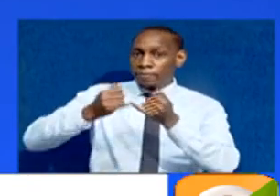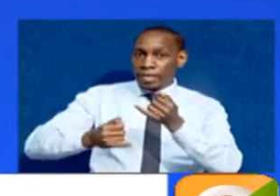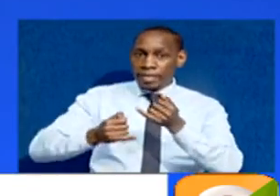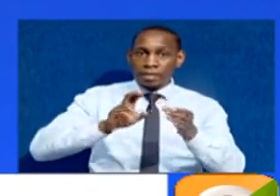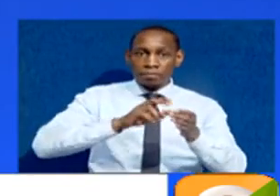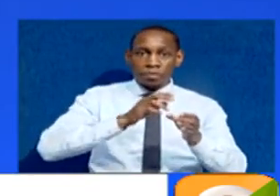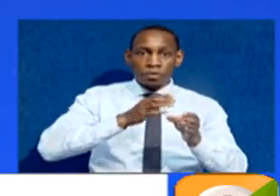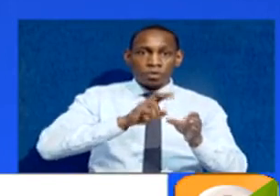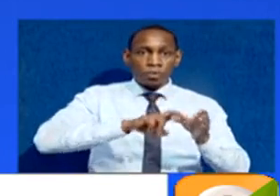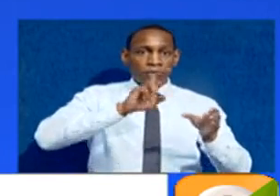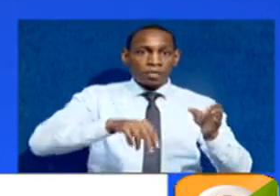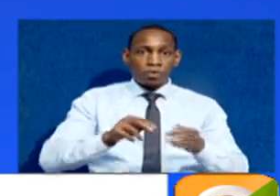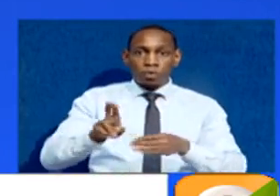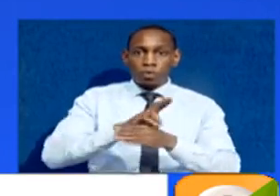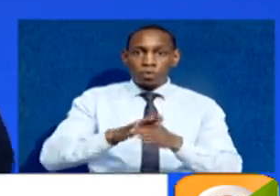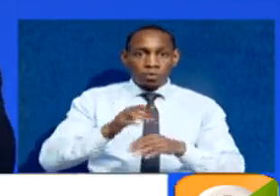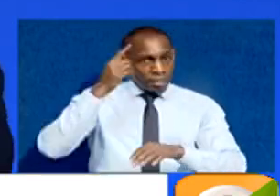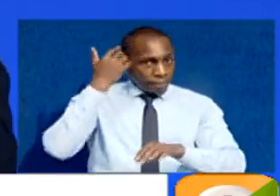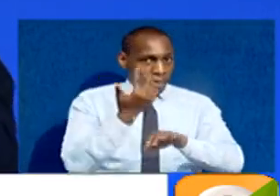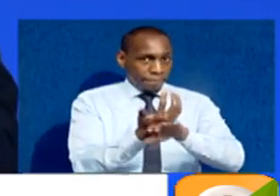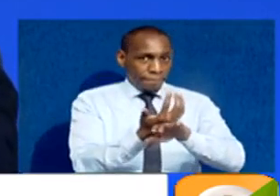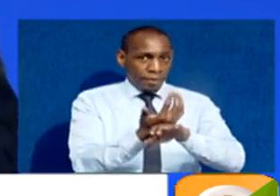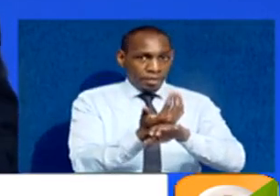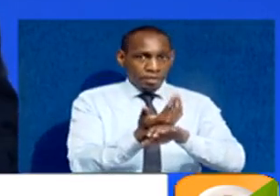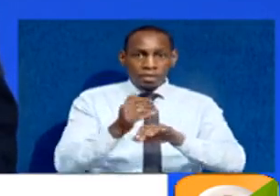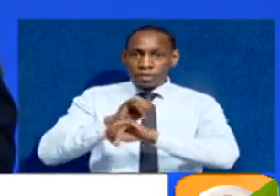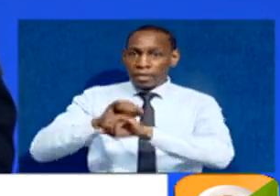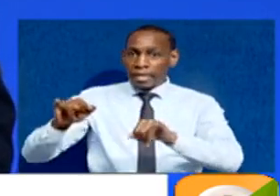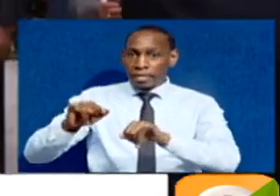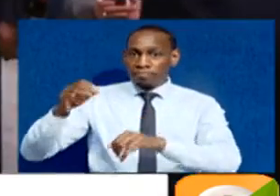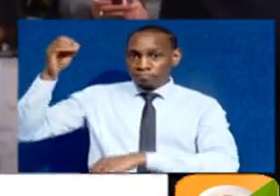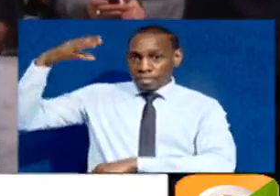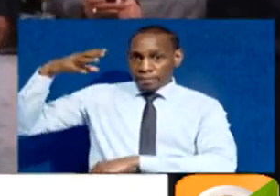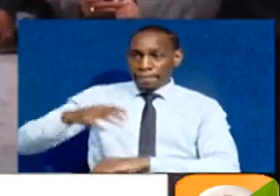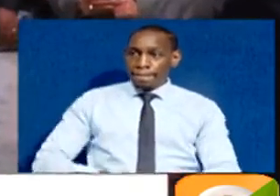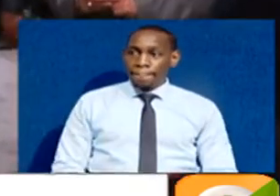eventually exiting from the use of coal to clean power.